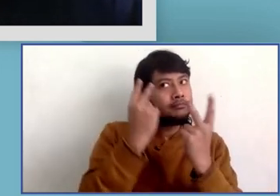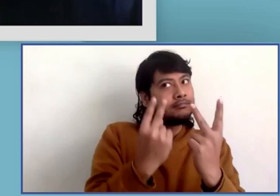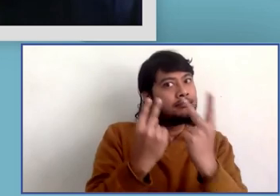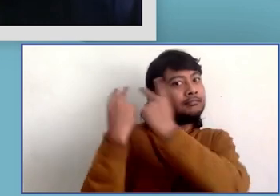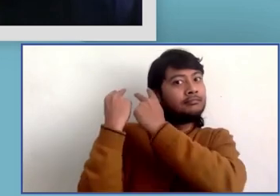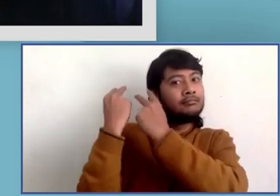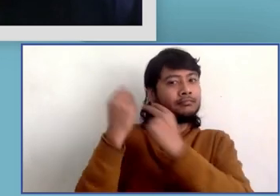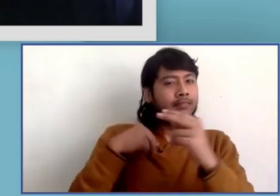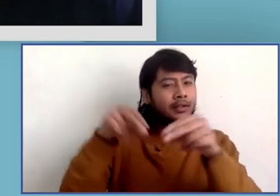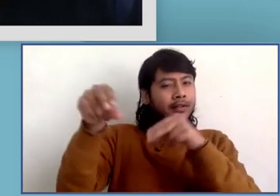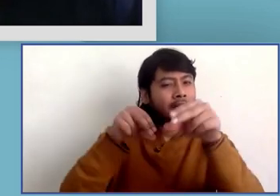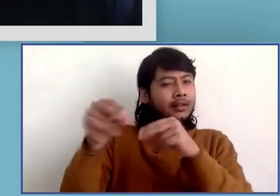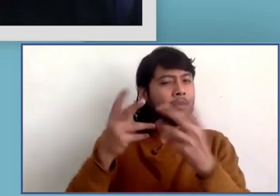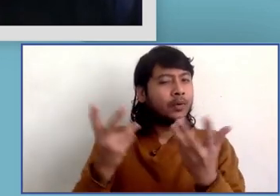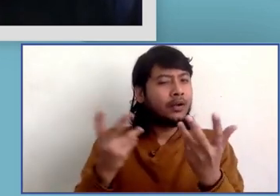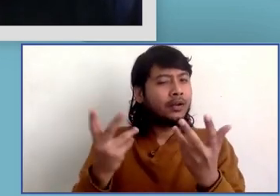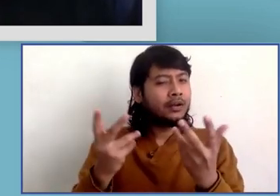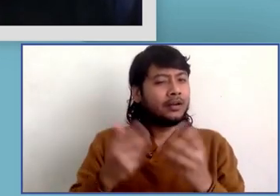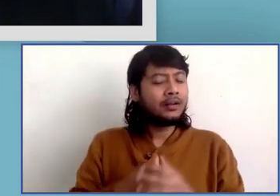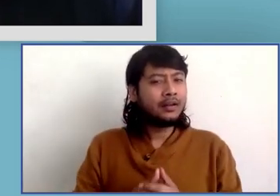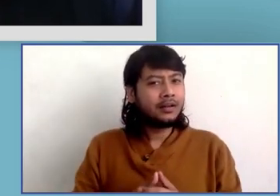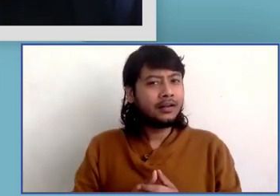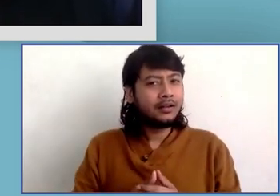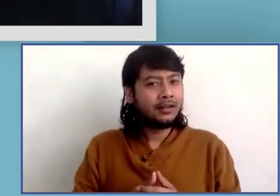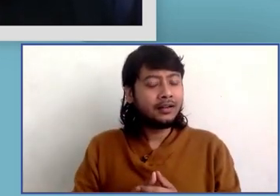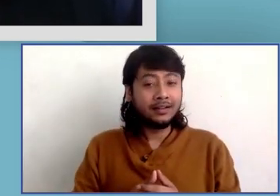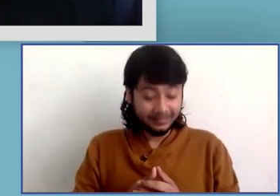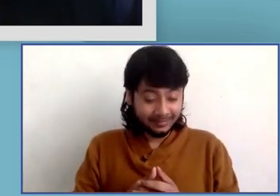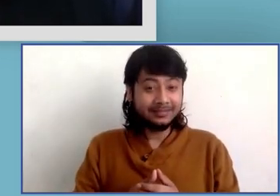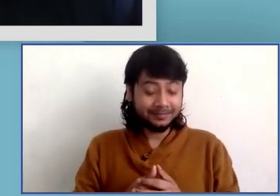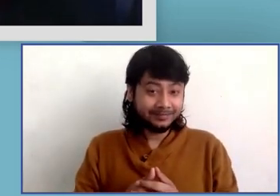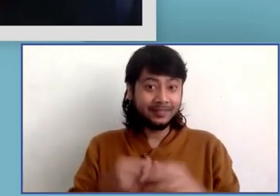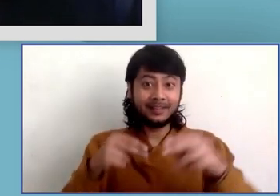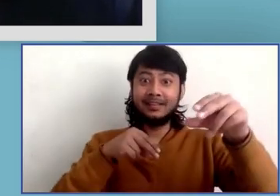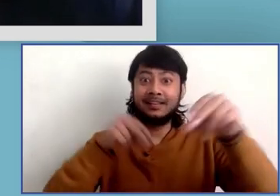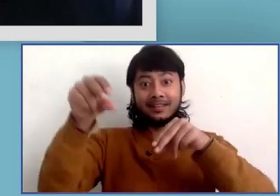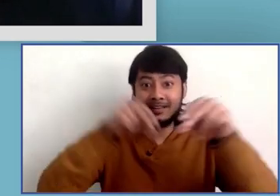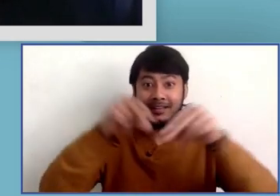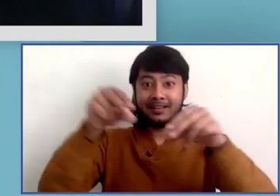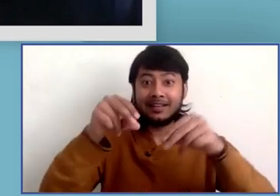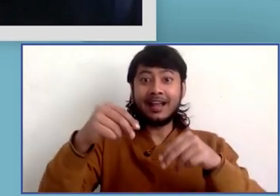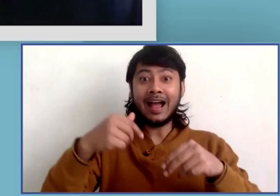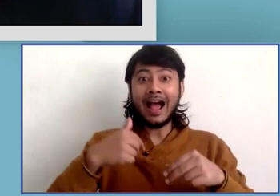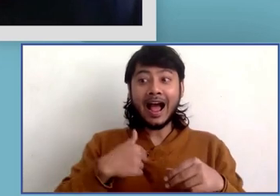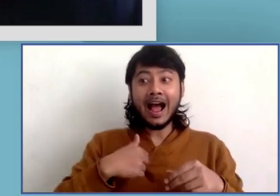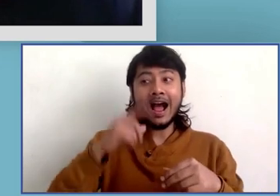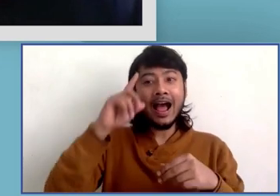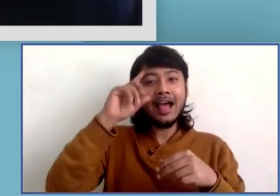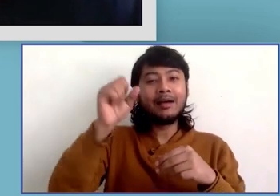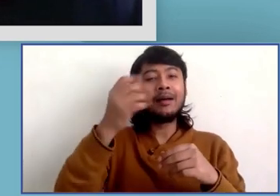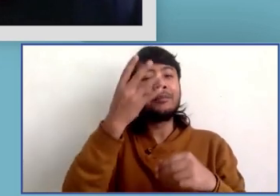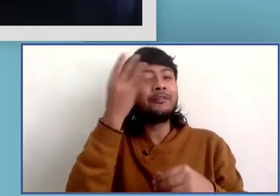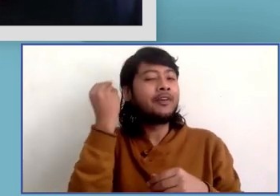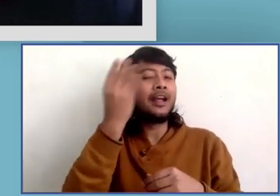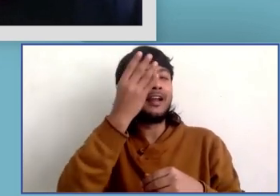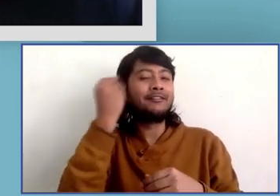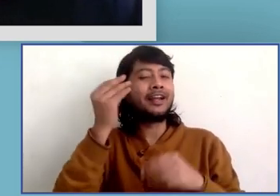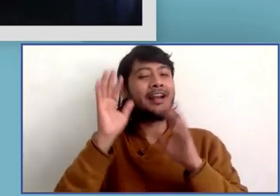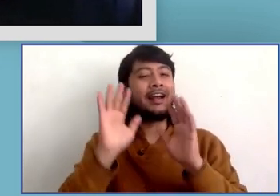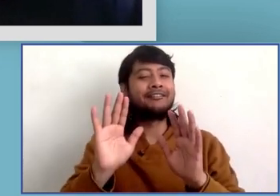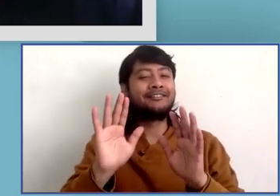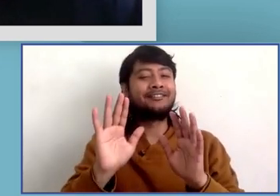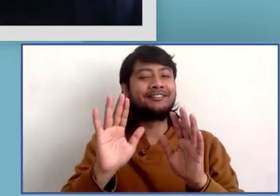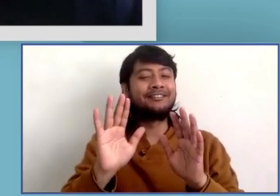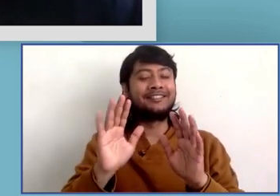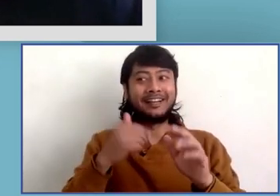Okay. What happens is very often I will only remember what I wish I did. I will not remember